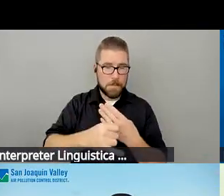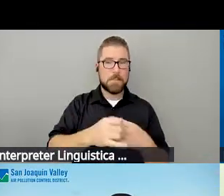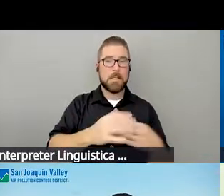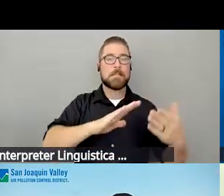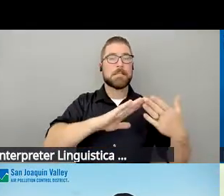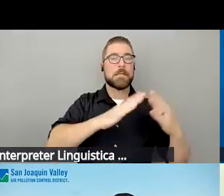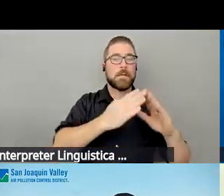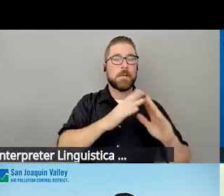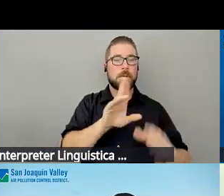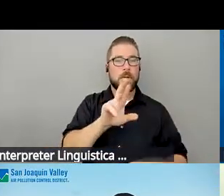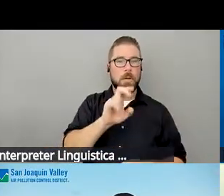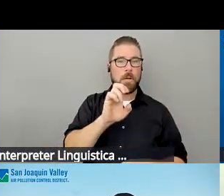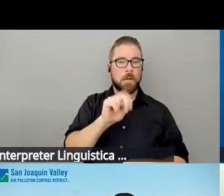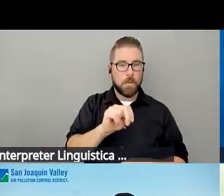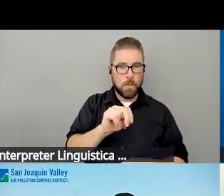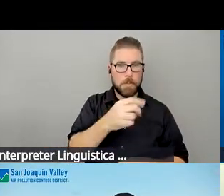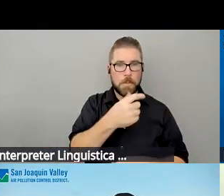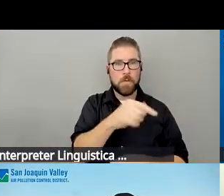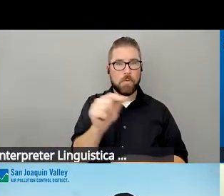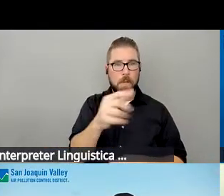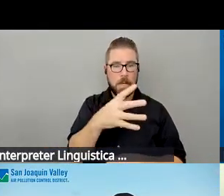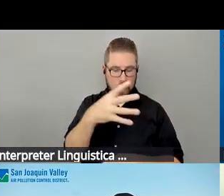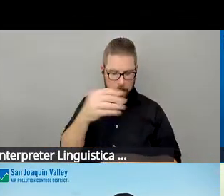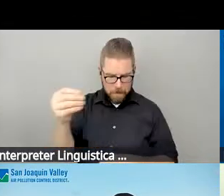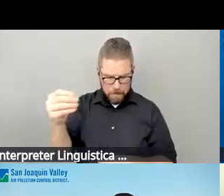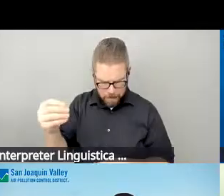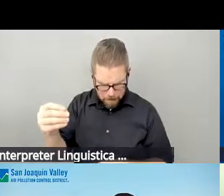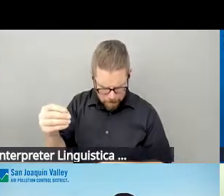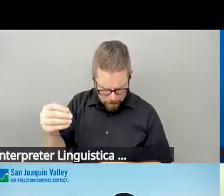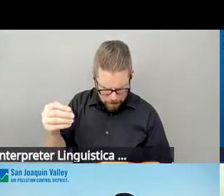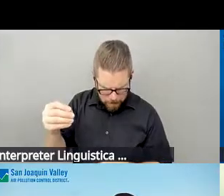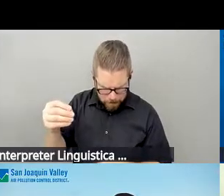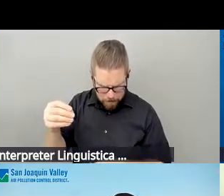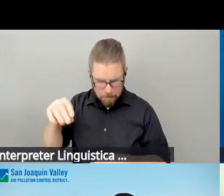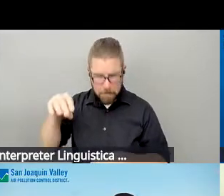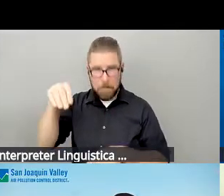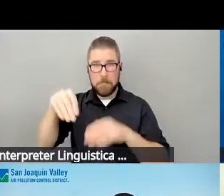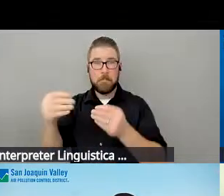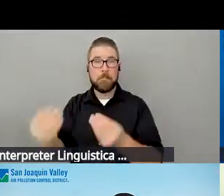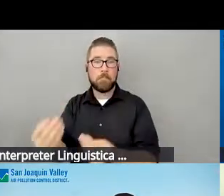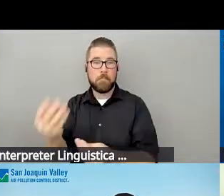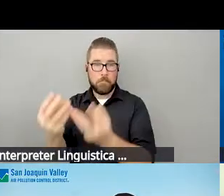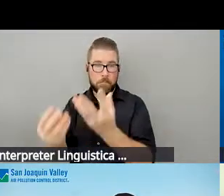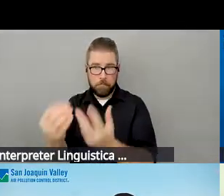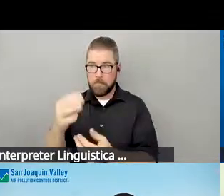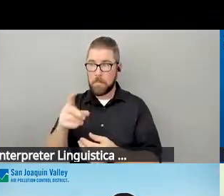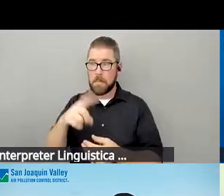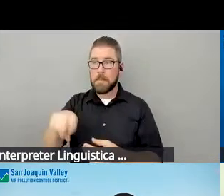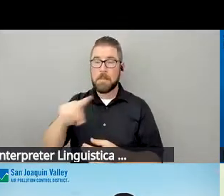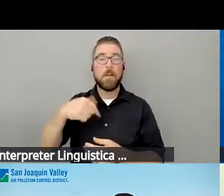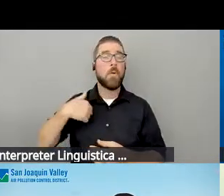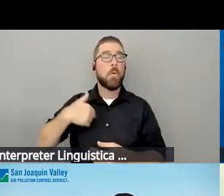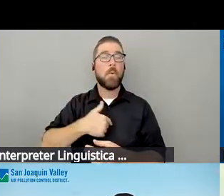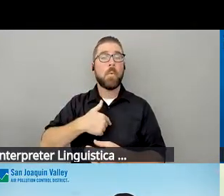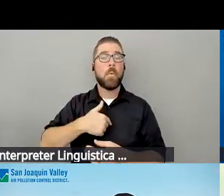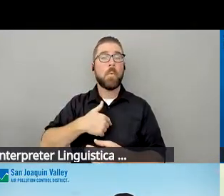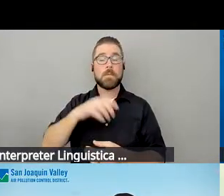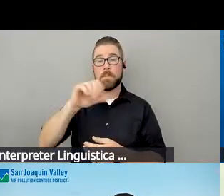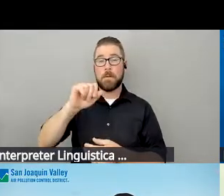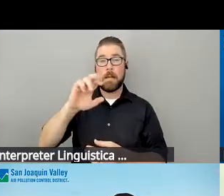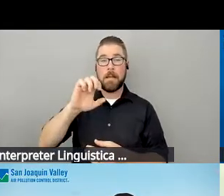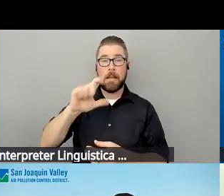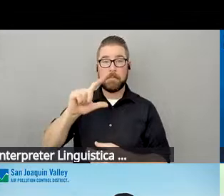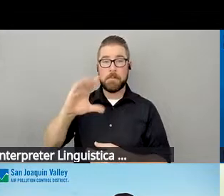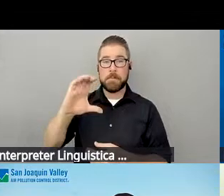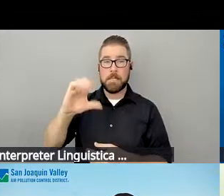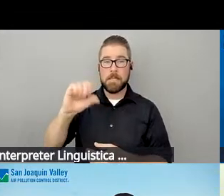Rising their full support for them to implement their proposed plans for both projects. During April's in-person CSC meeting,